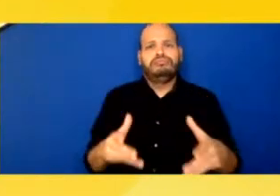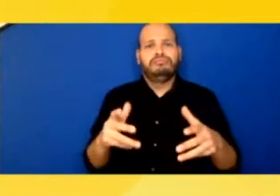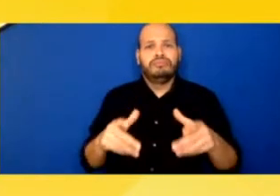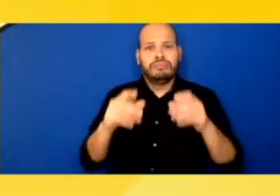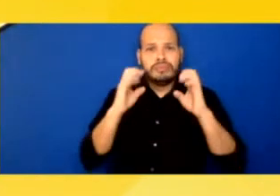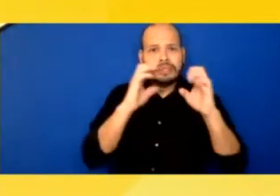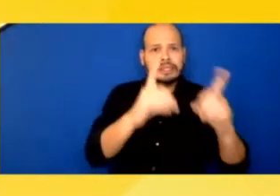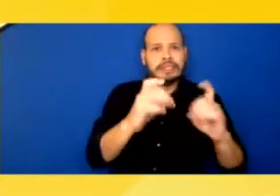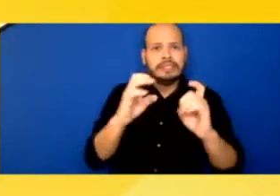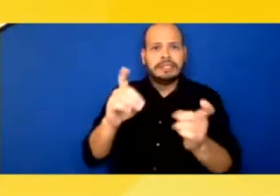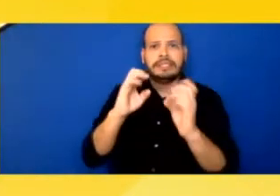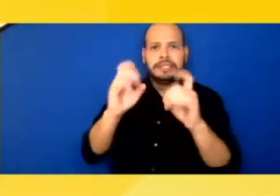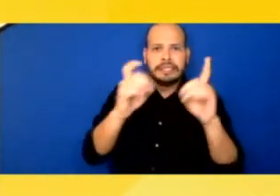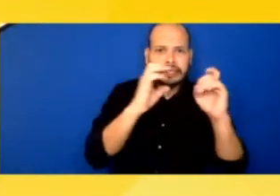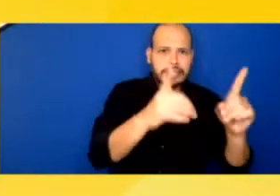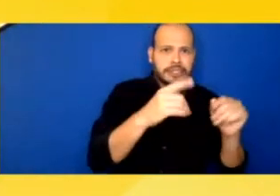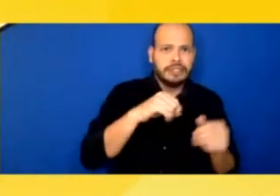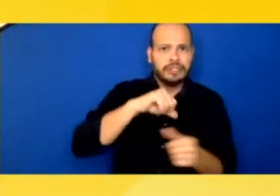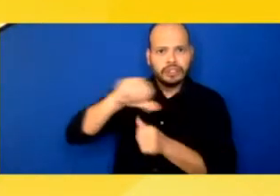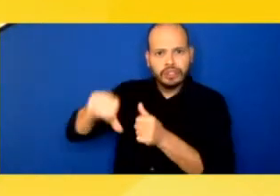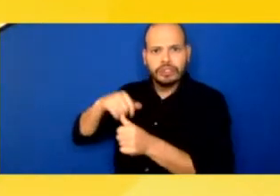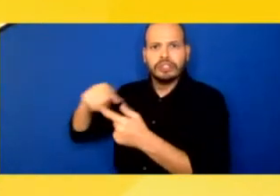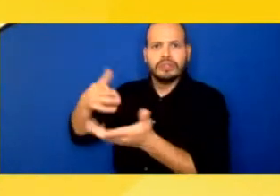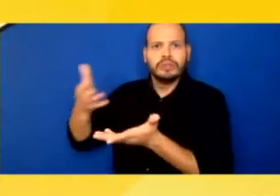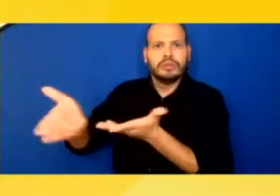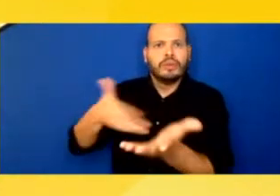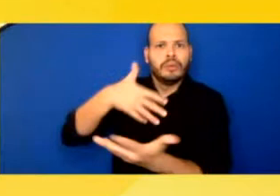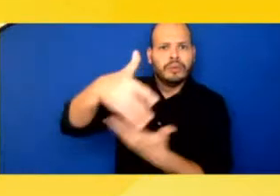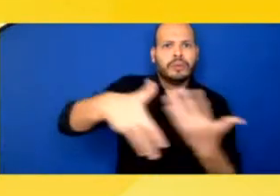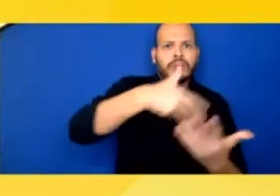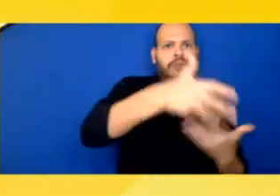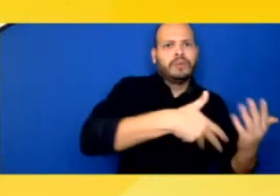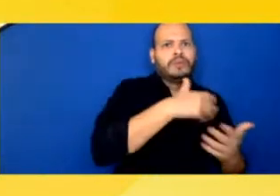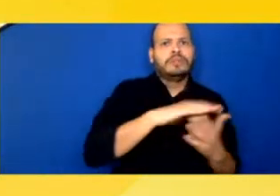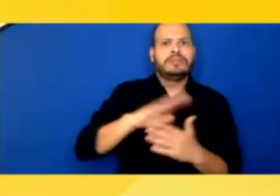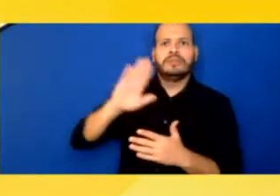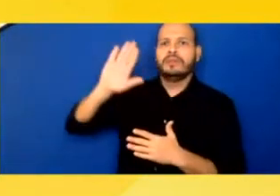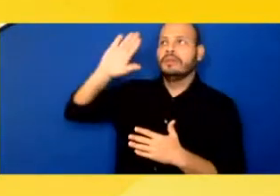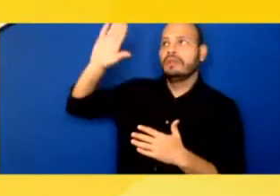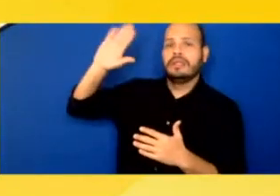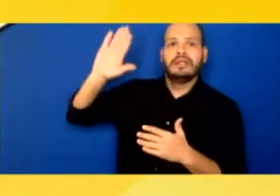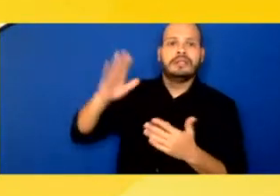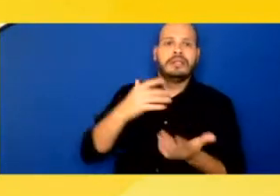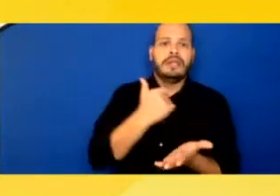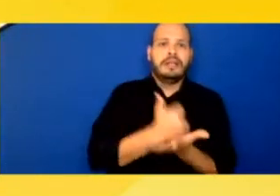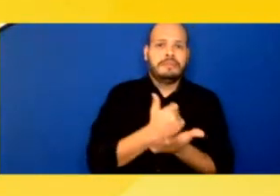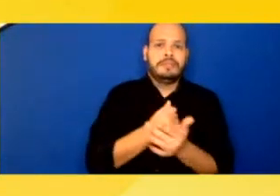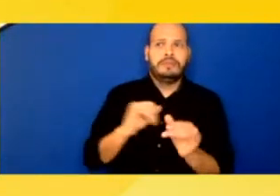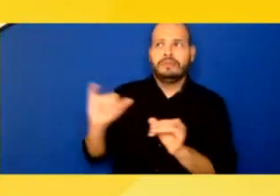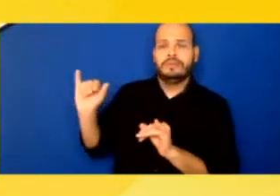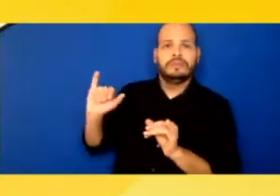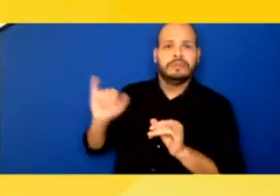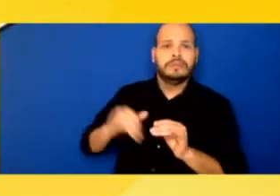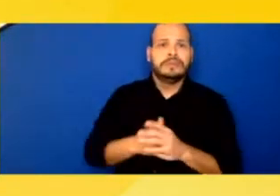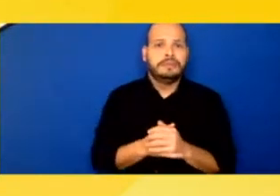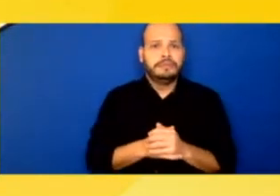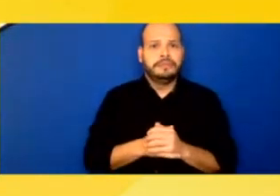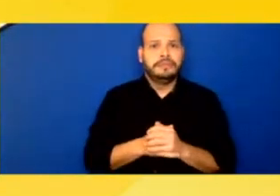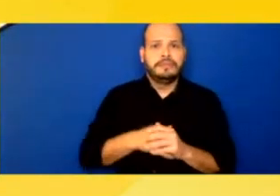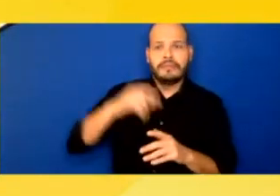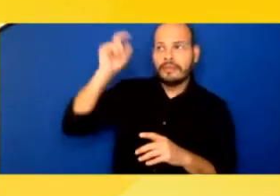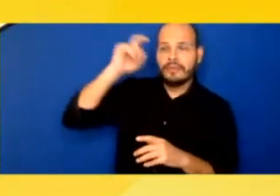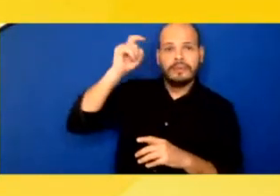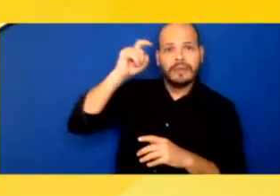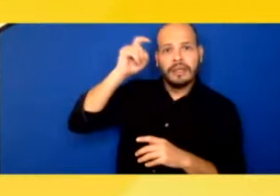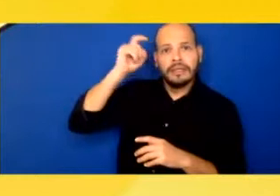you. We need your wisdom to refute the naysayers who believe their vote won't make a difference. We need your courage